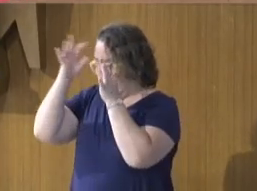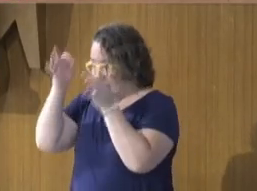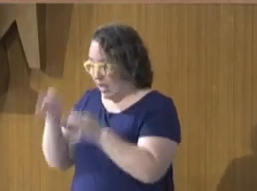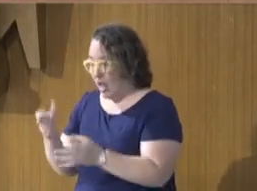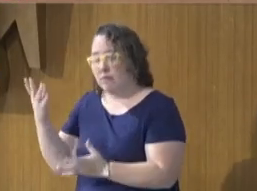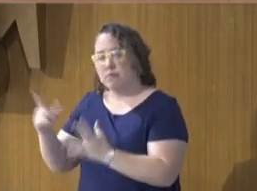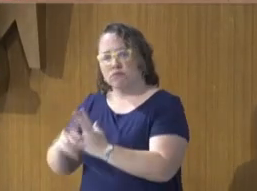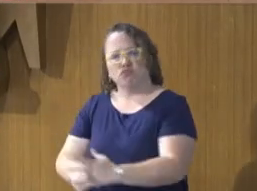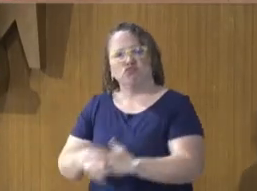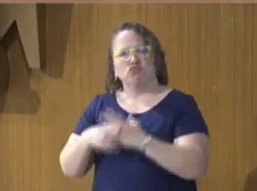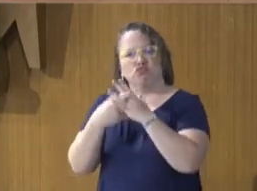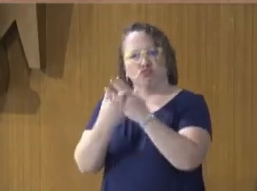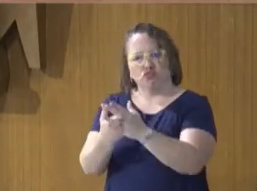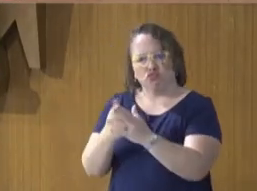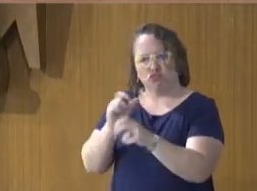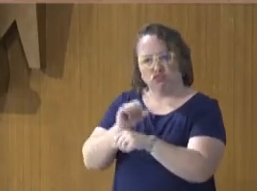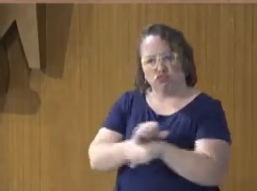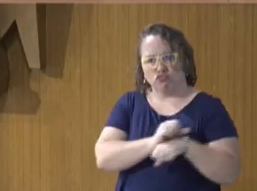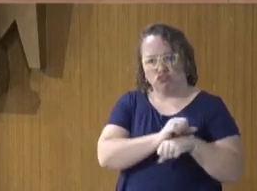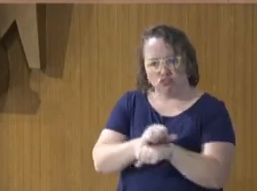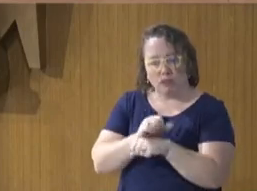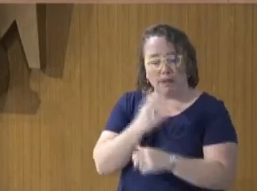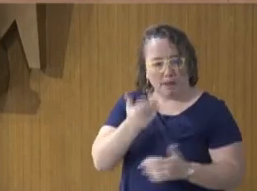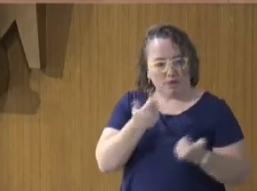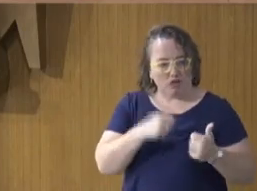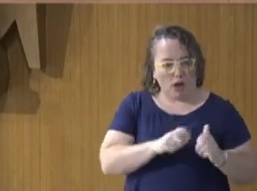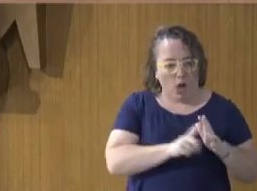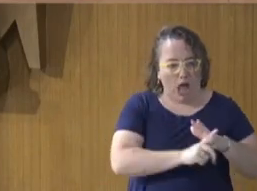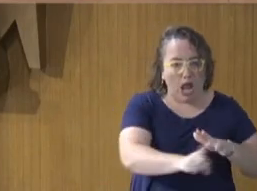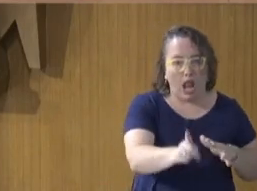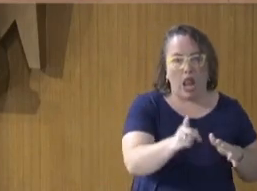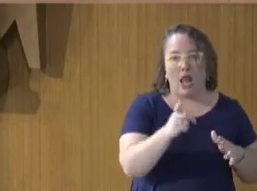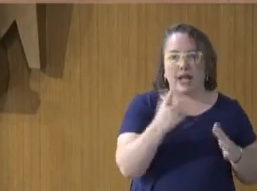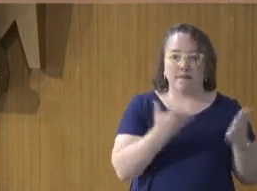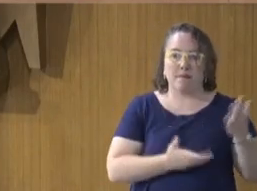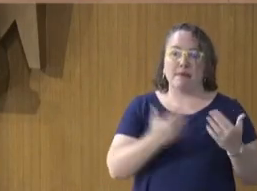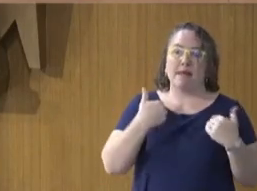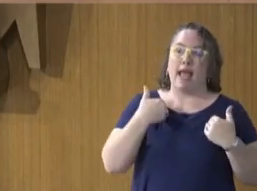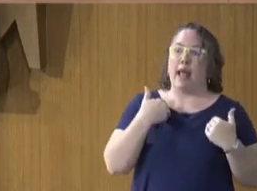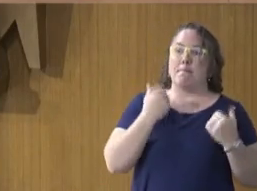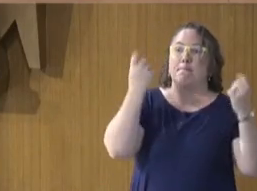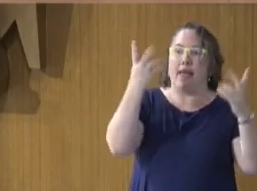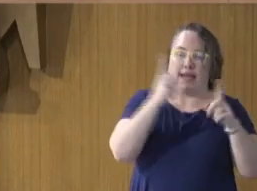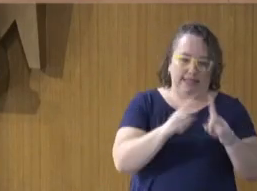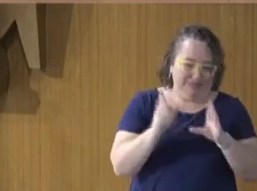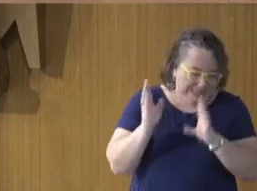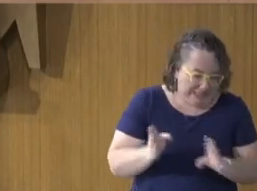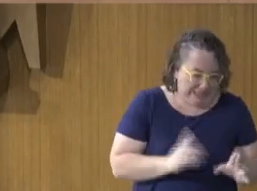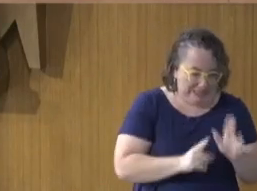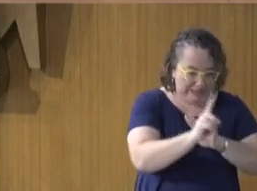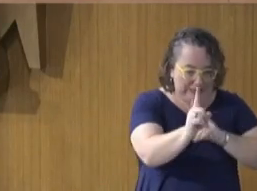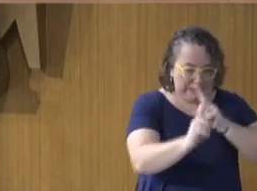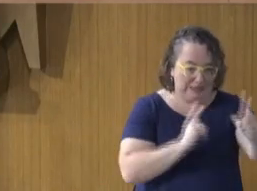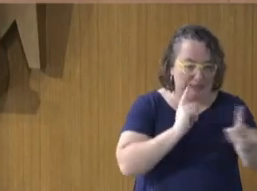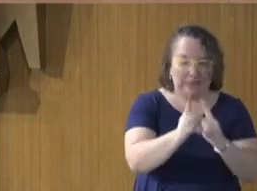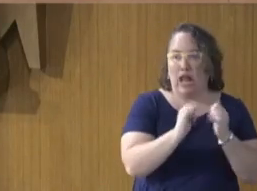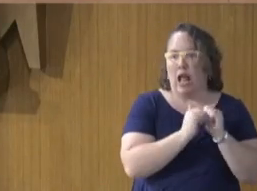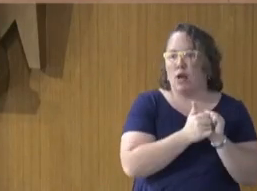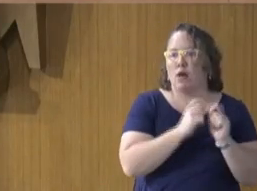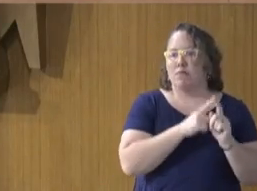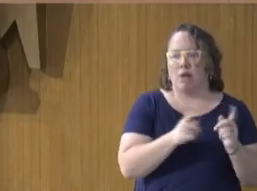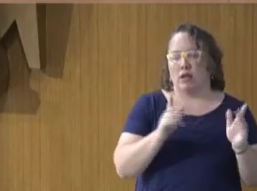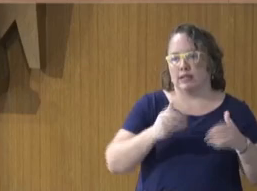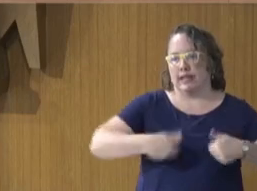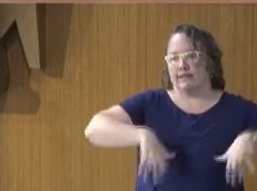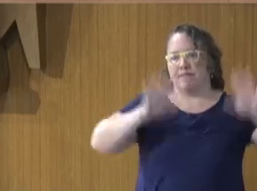beginning of their enslavement, they maybe tried to escape, maybe they hatched a hundred failed plans, but eventually they had given up.